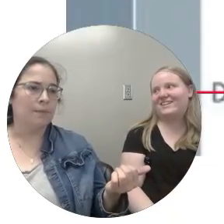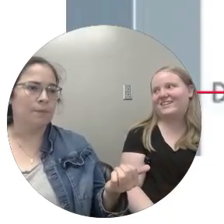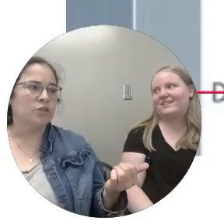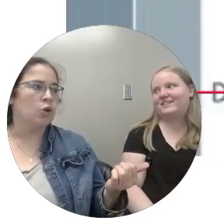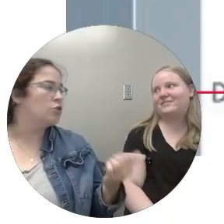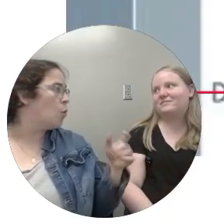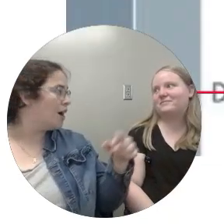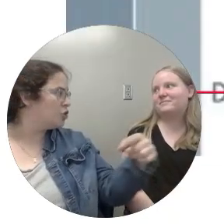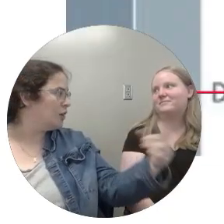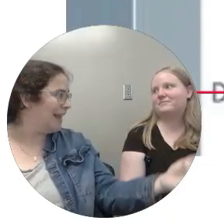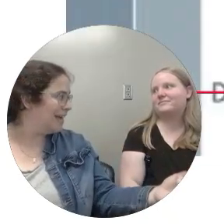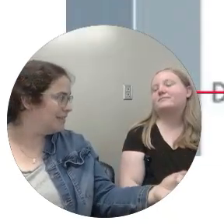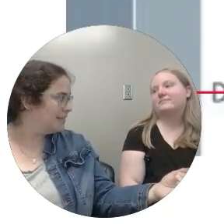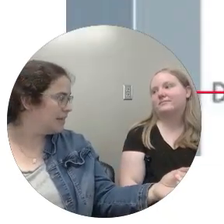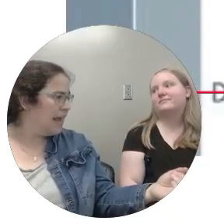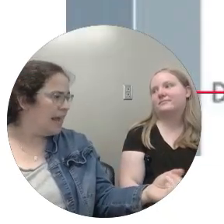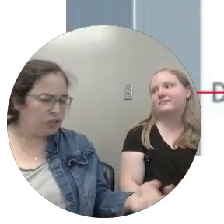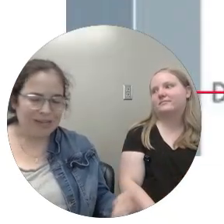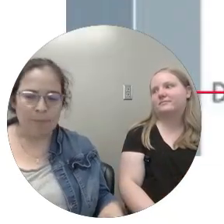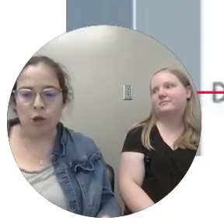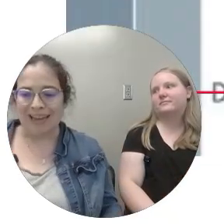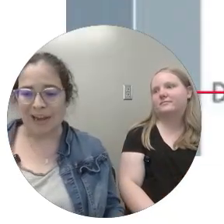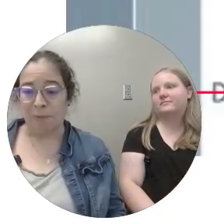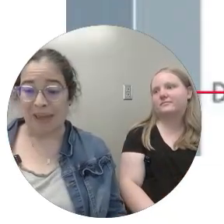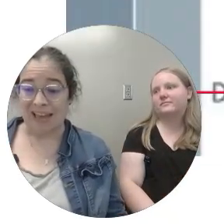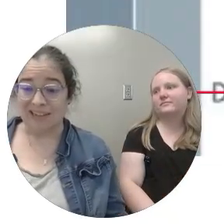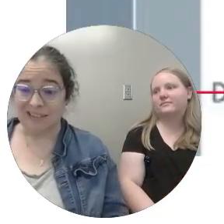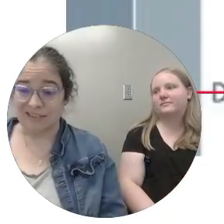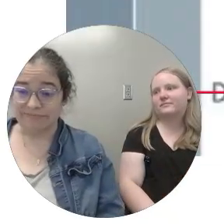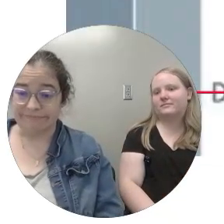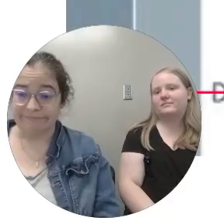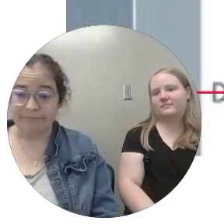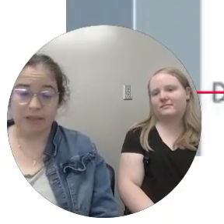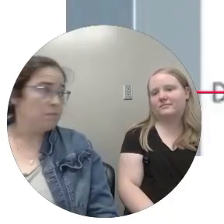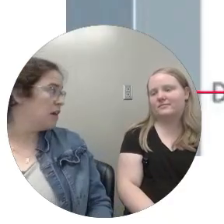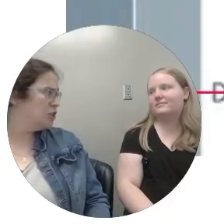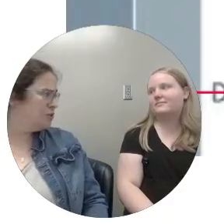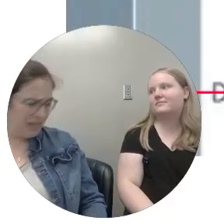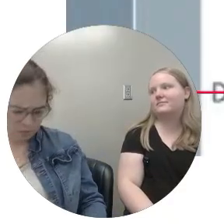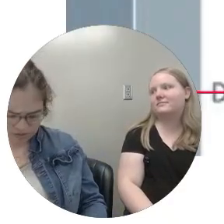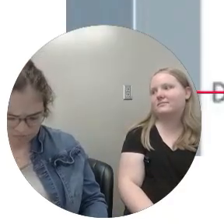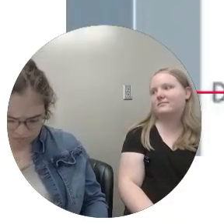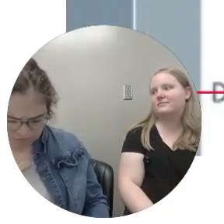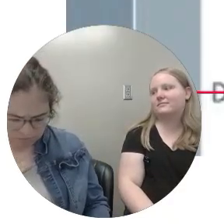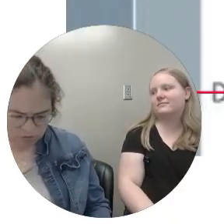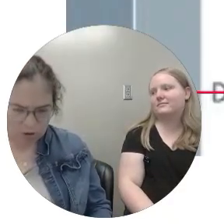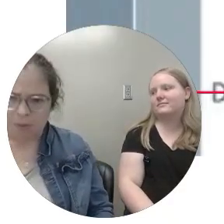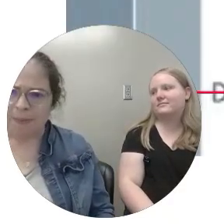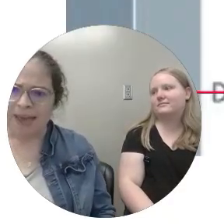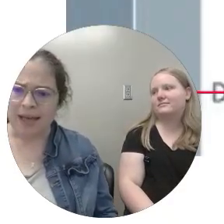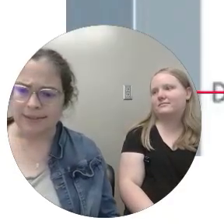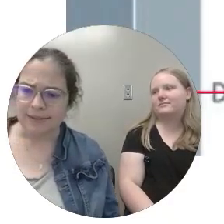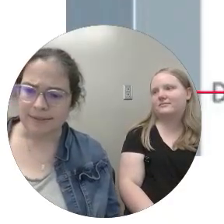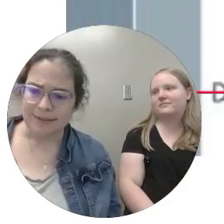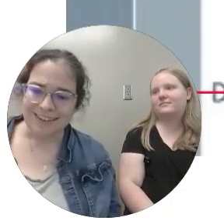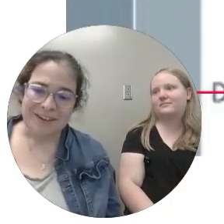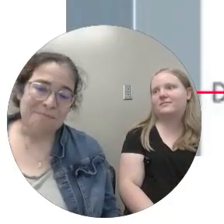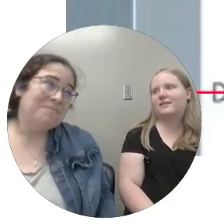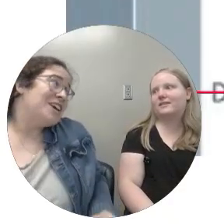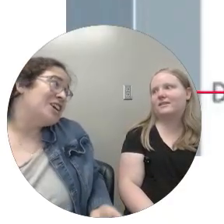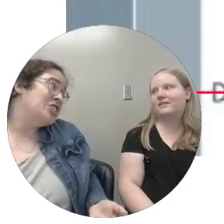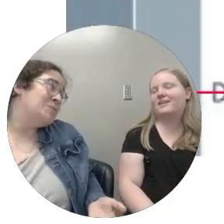who was told to go wash her hands, and she kept looking at her pants because she was like, what's wrong with my